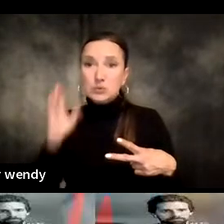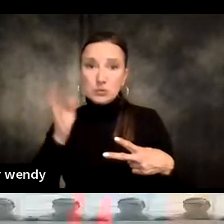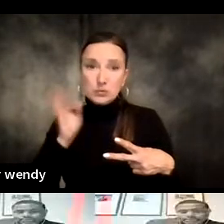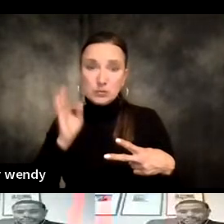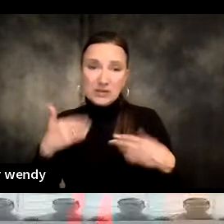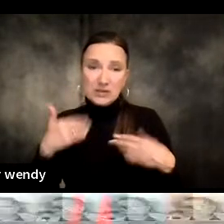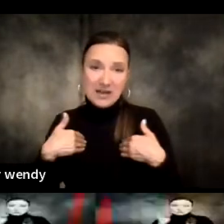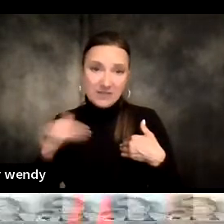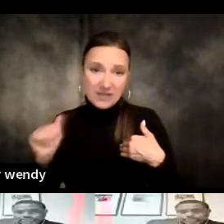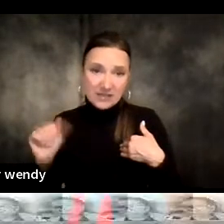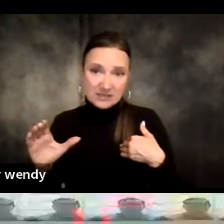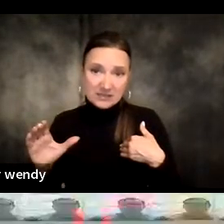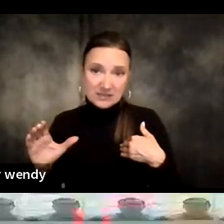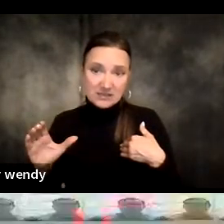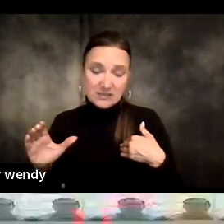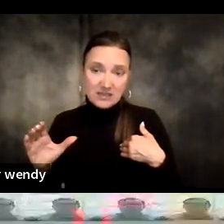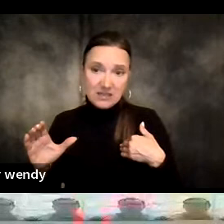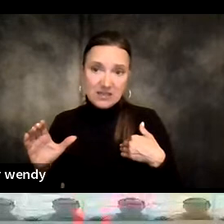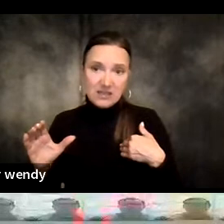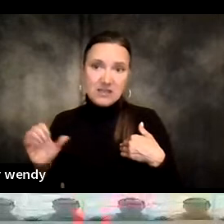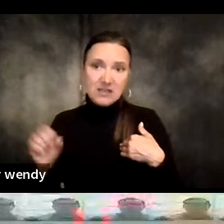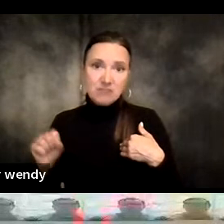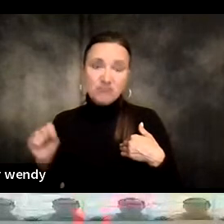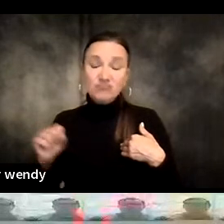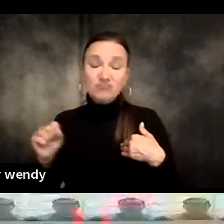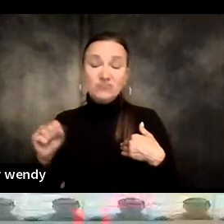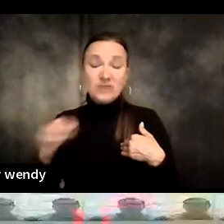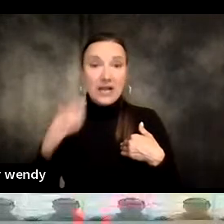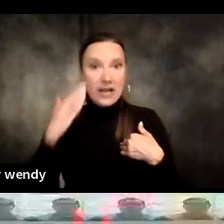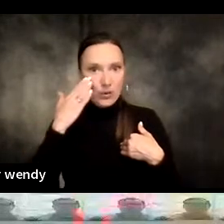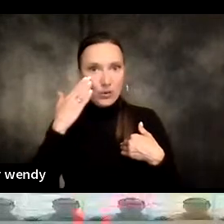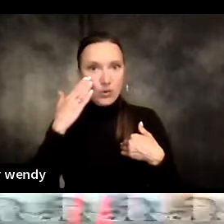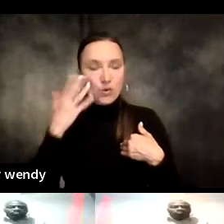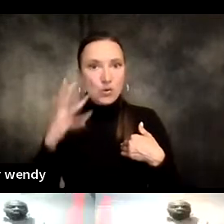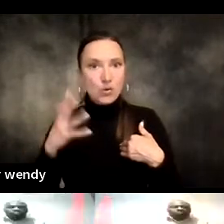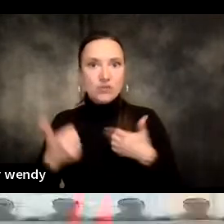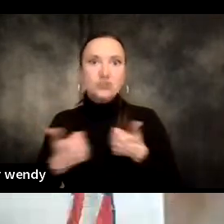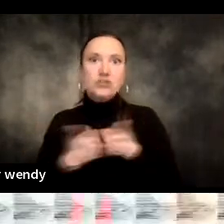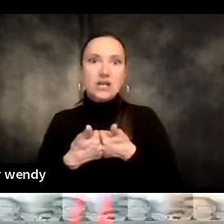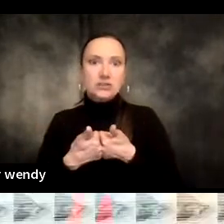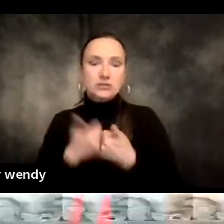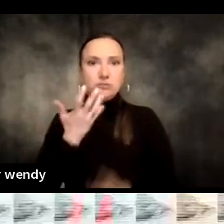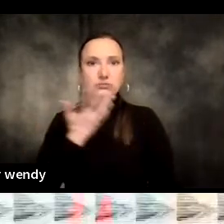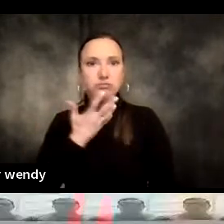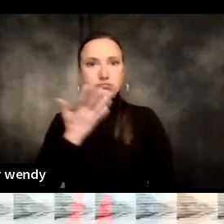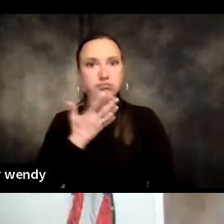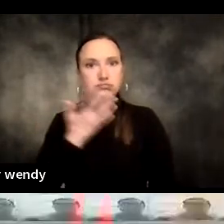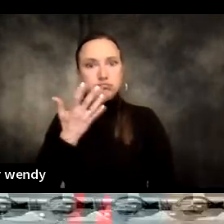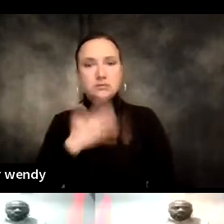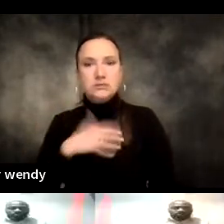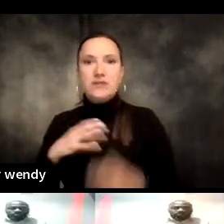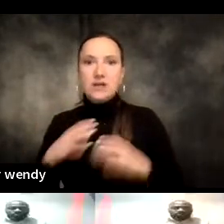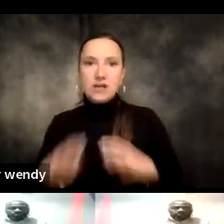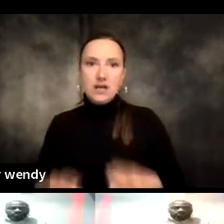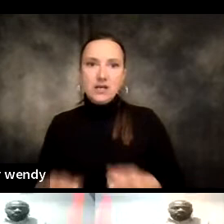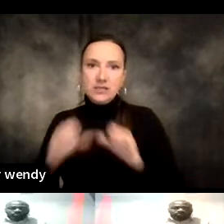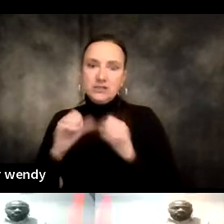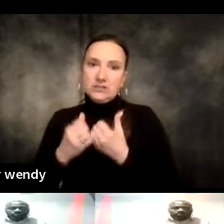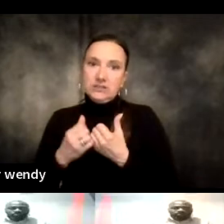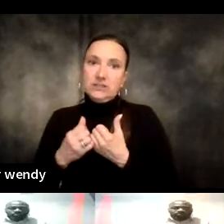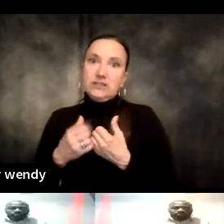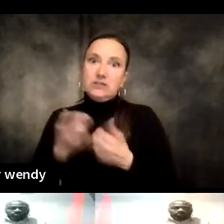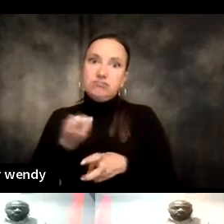air conditioning? Yeah, no, I know firsthand some of those challenges as a client agency, and it's tough to